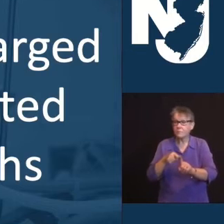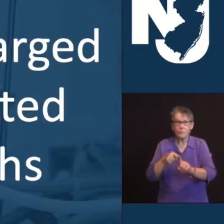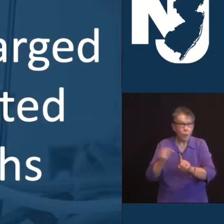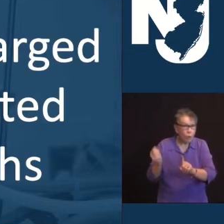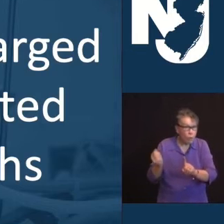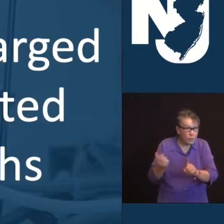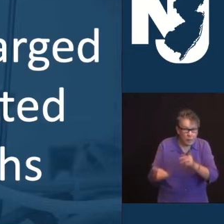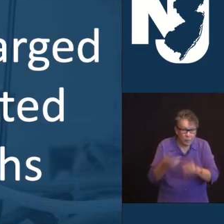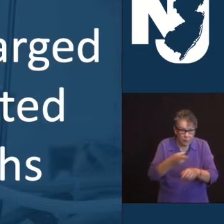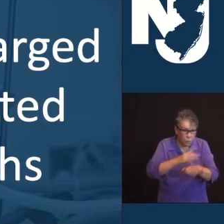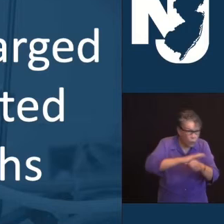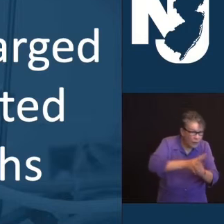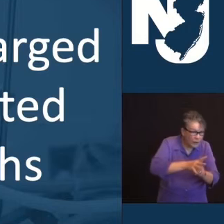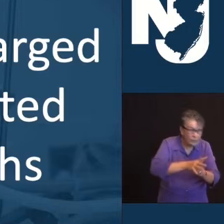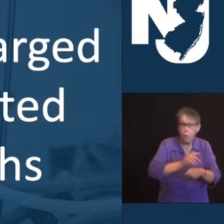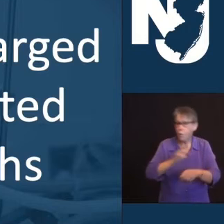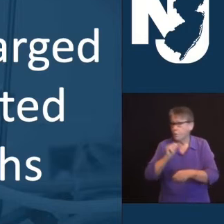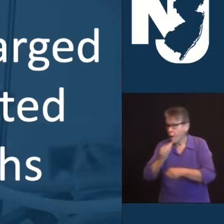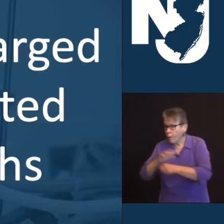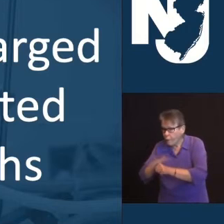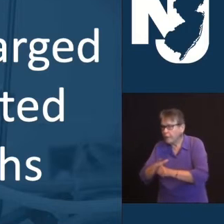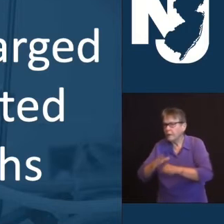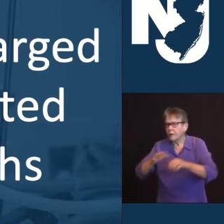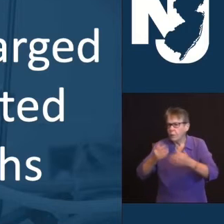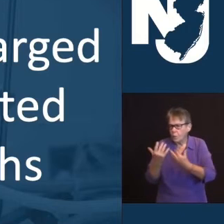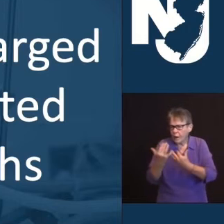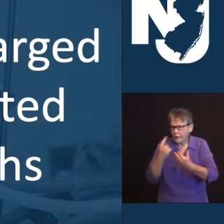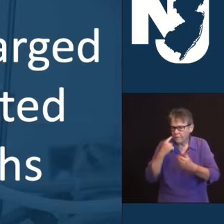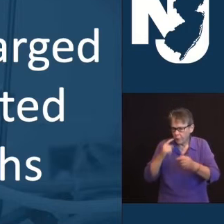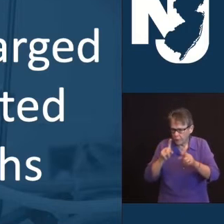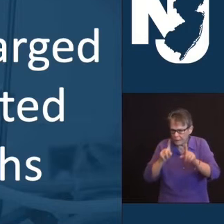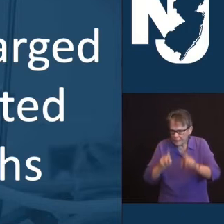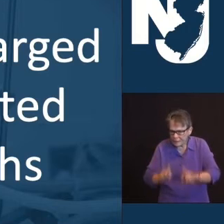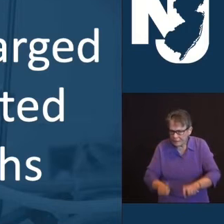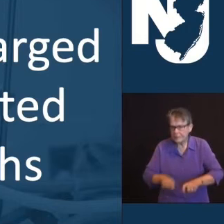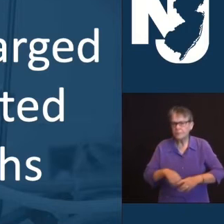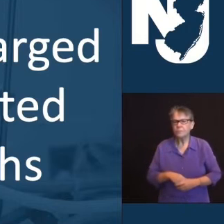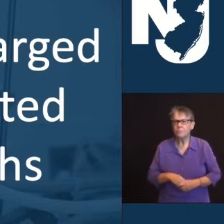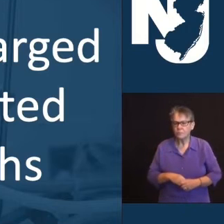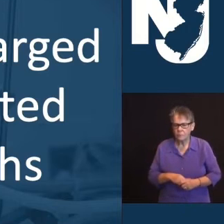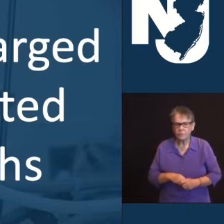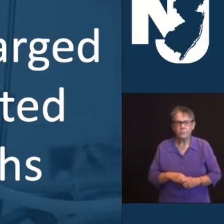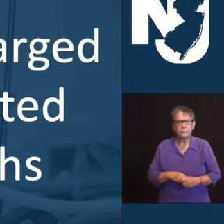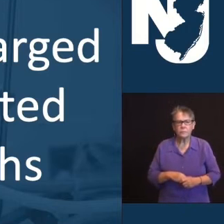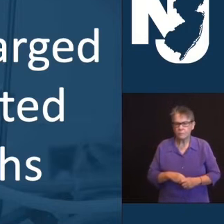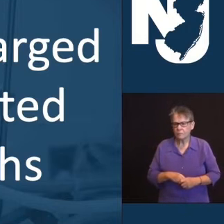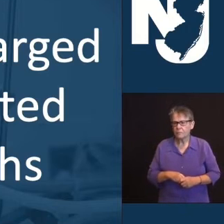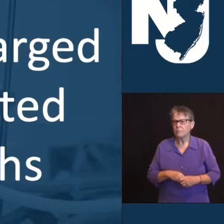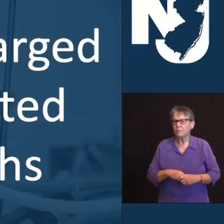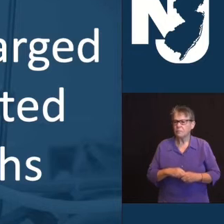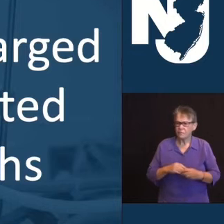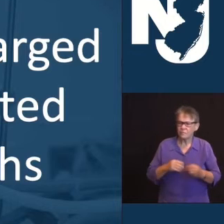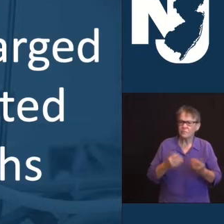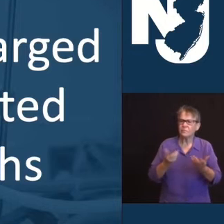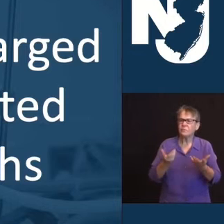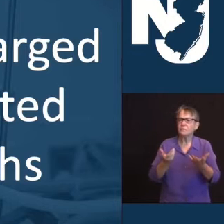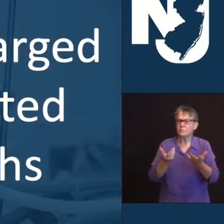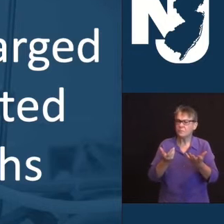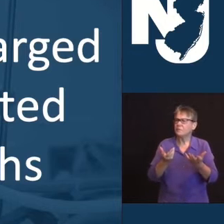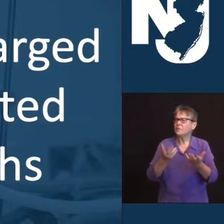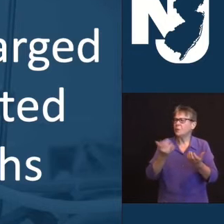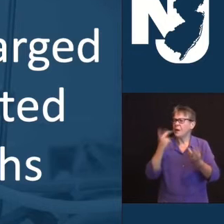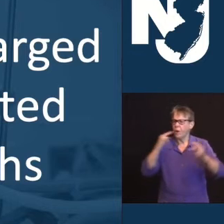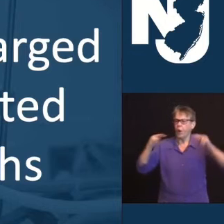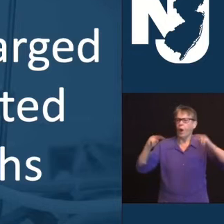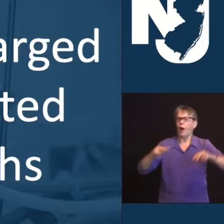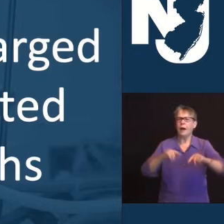week, we will be providing you with a more detailed discussion of the models for the weeks and months ahead. In the near term, I will tell you right